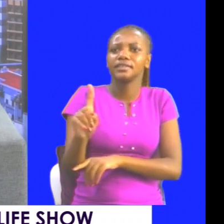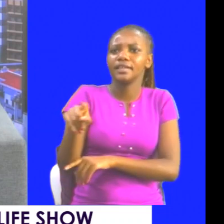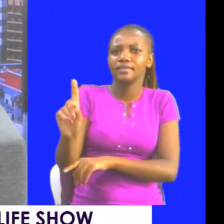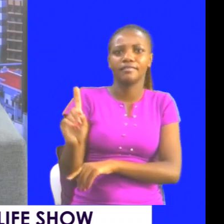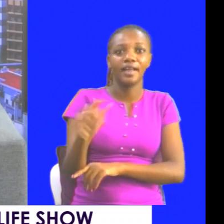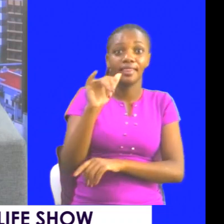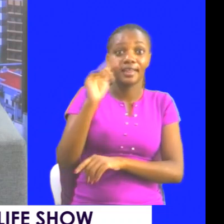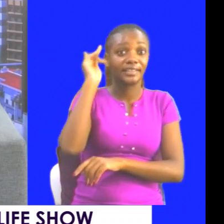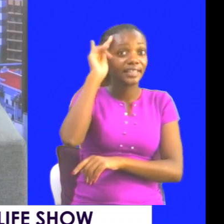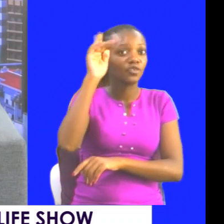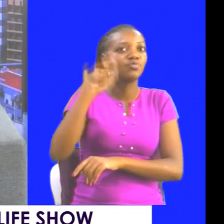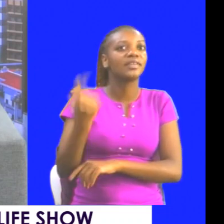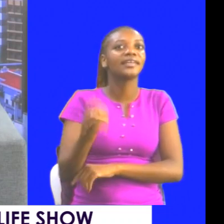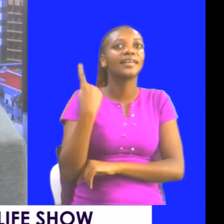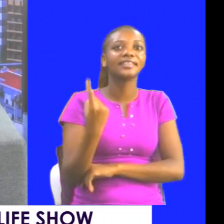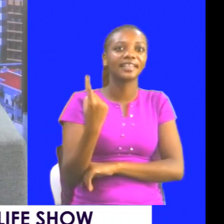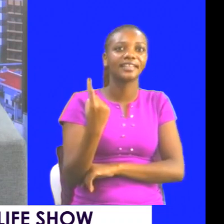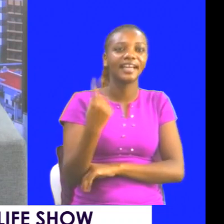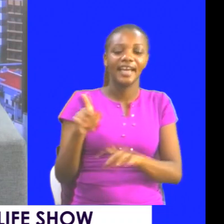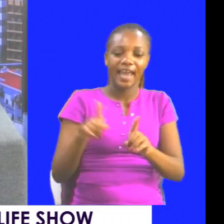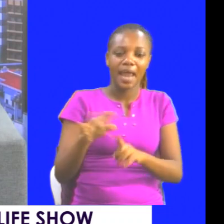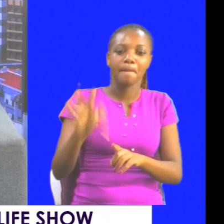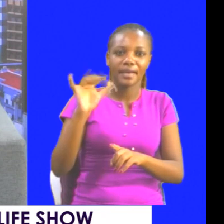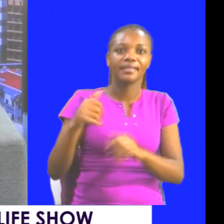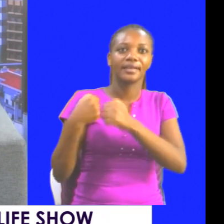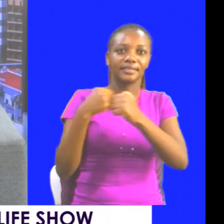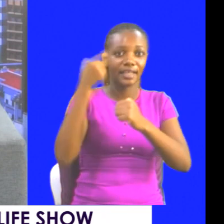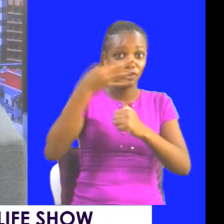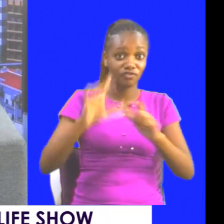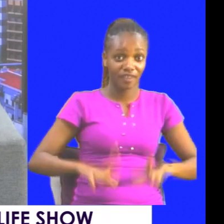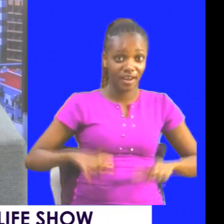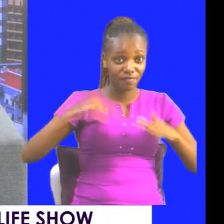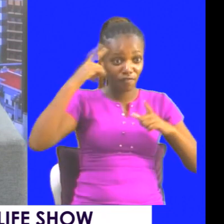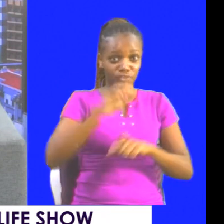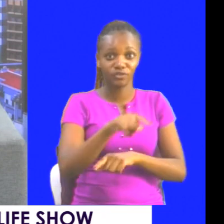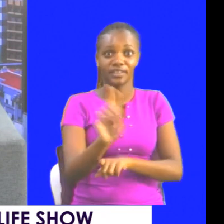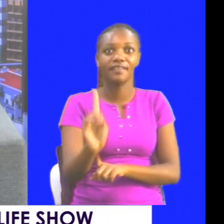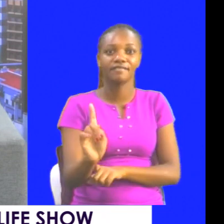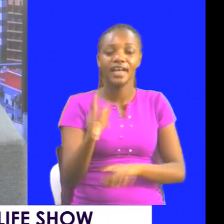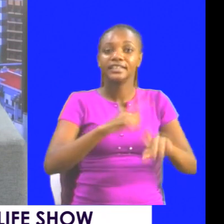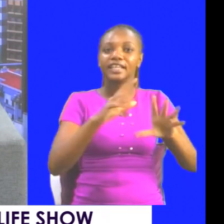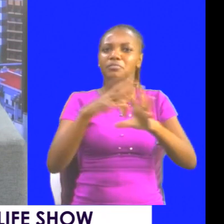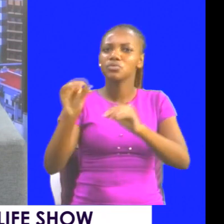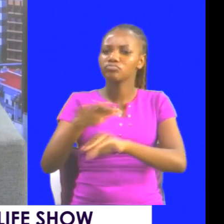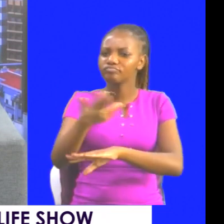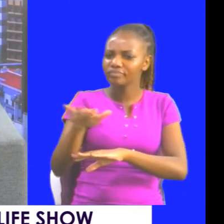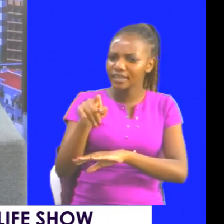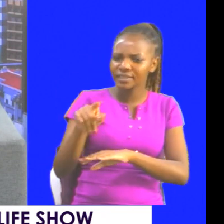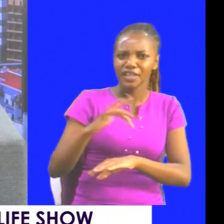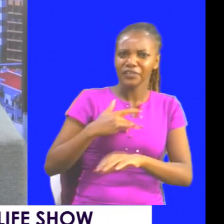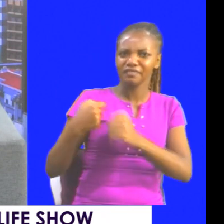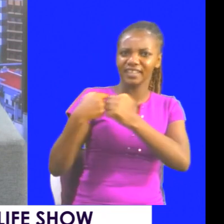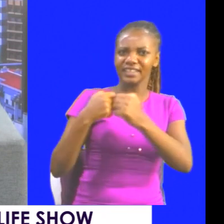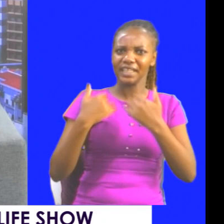a knowledge that you need to understand and take up the challenge of life for you. When you are in a place where you are not challenged